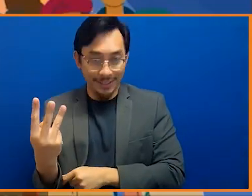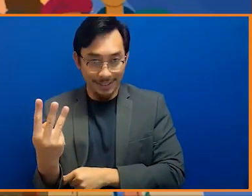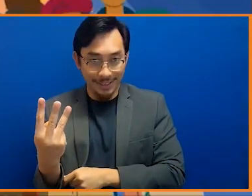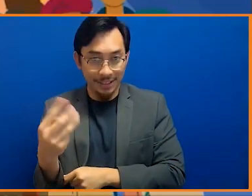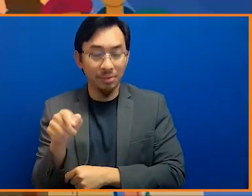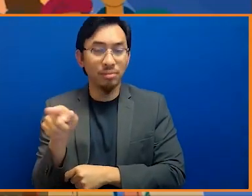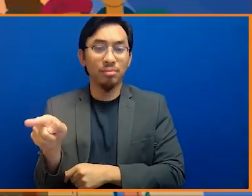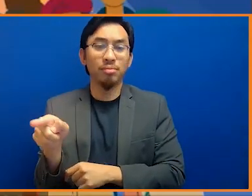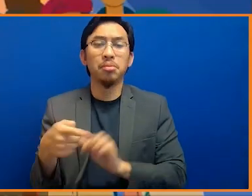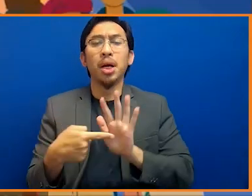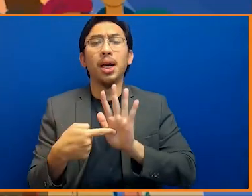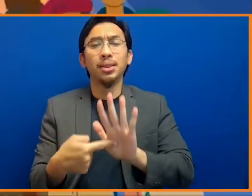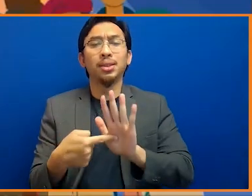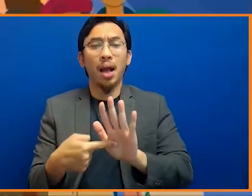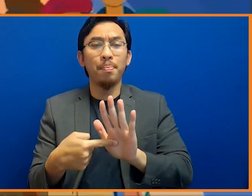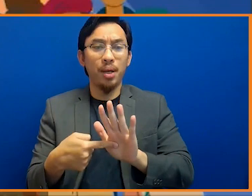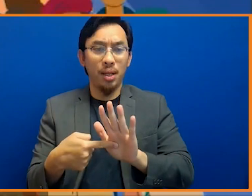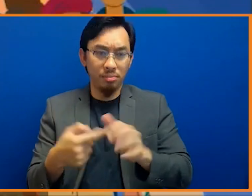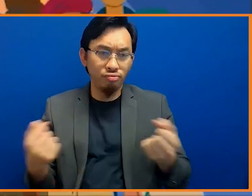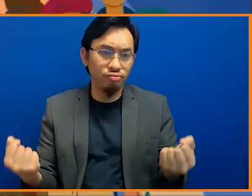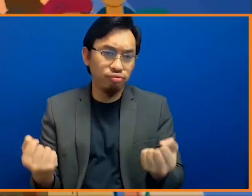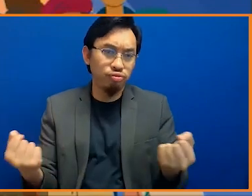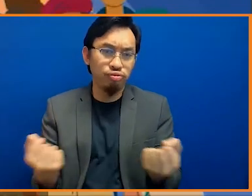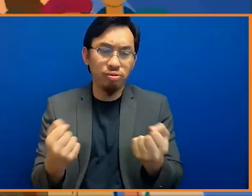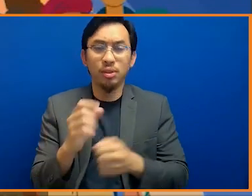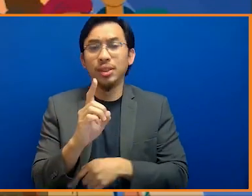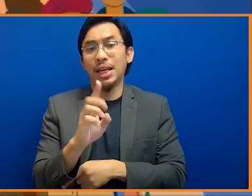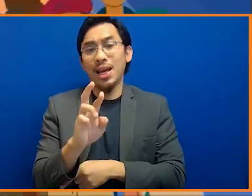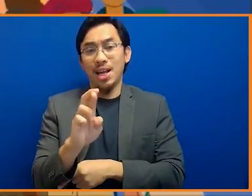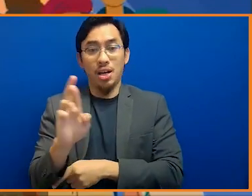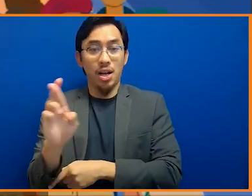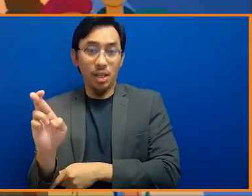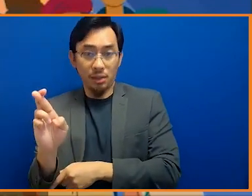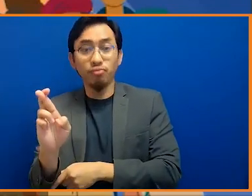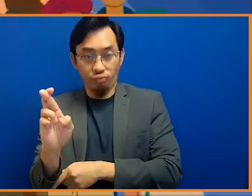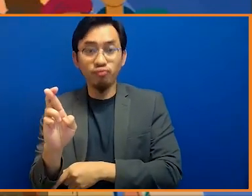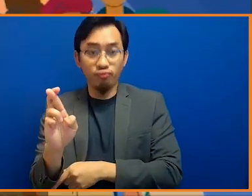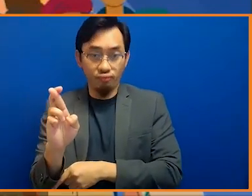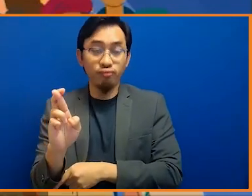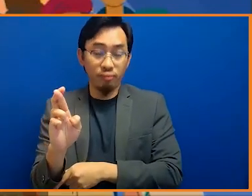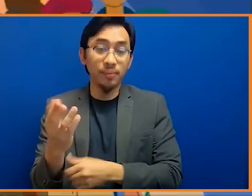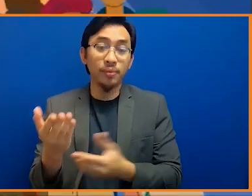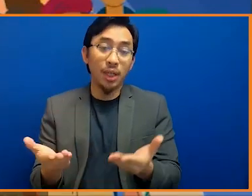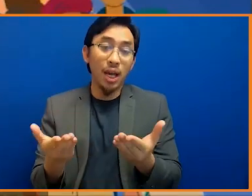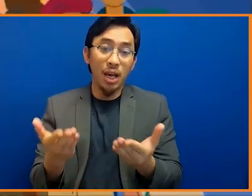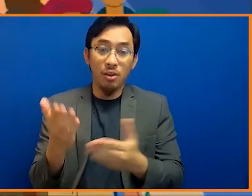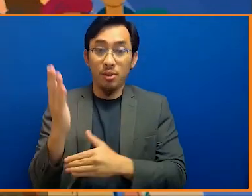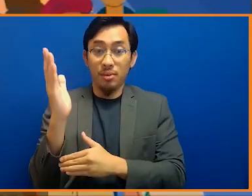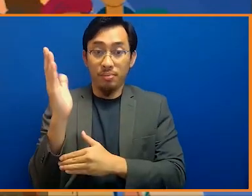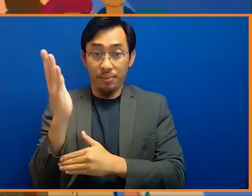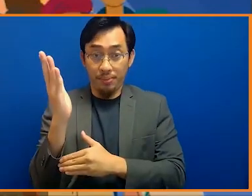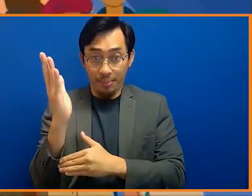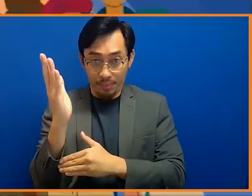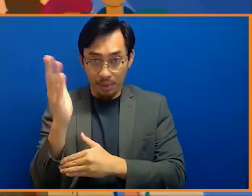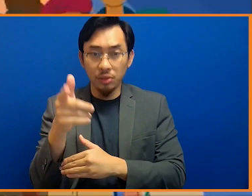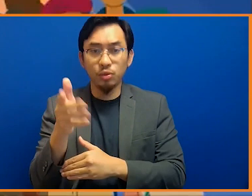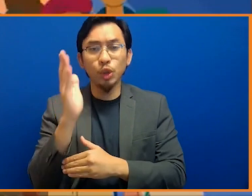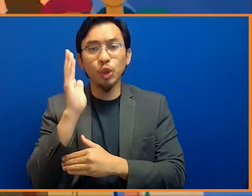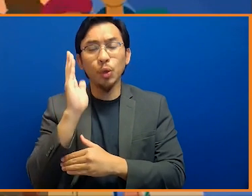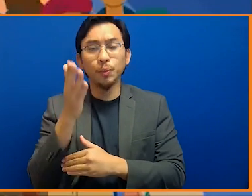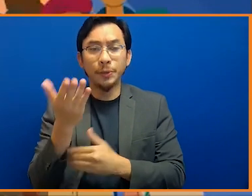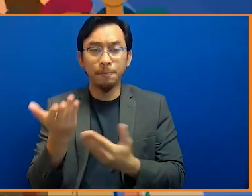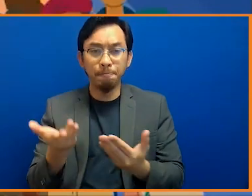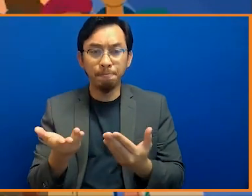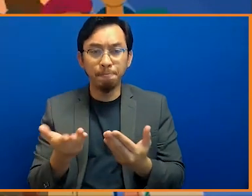with practical examples of tsunami risk reduction. In this presentation, you will see